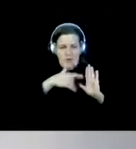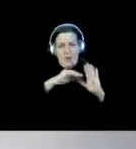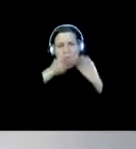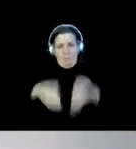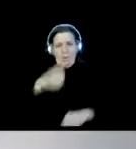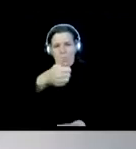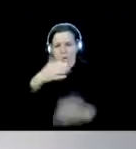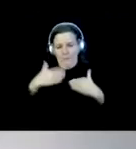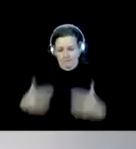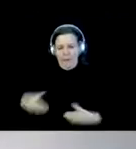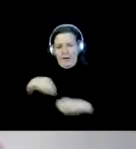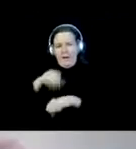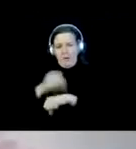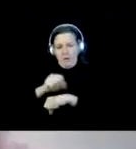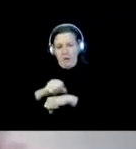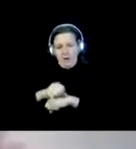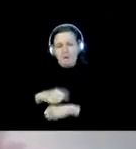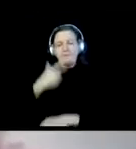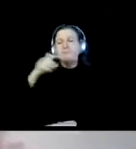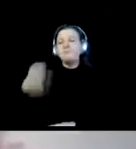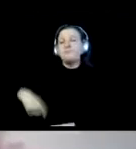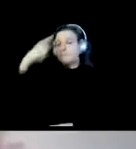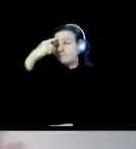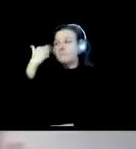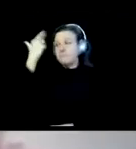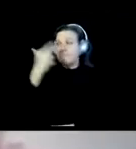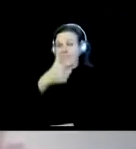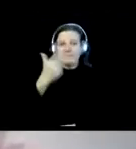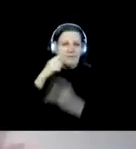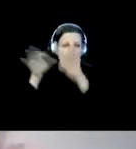think for the reasons you just described, like,